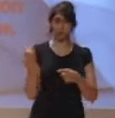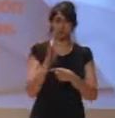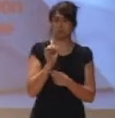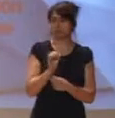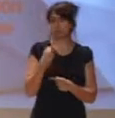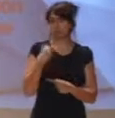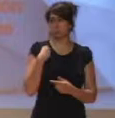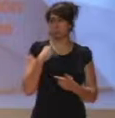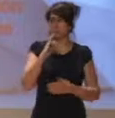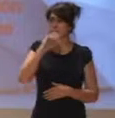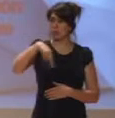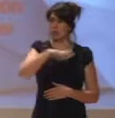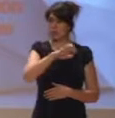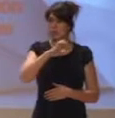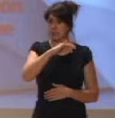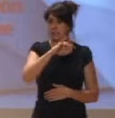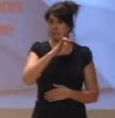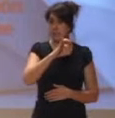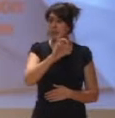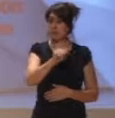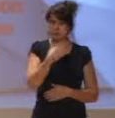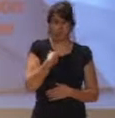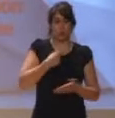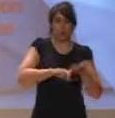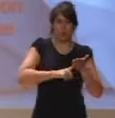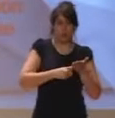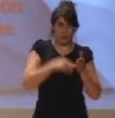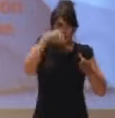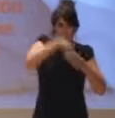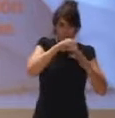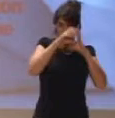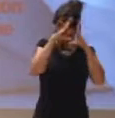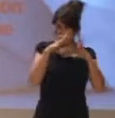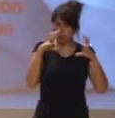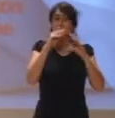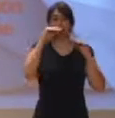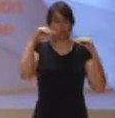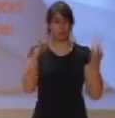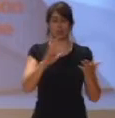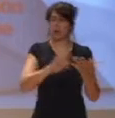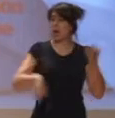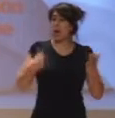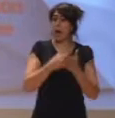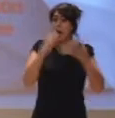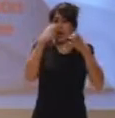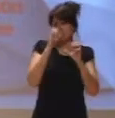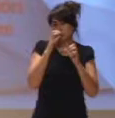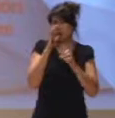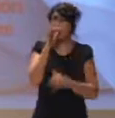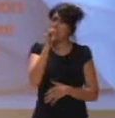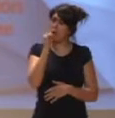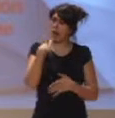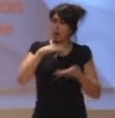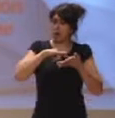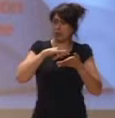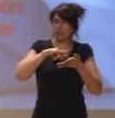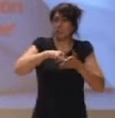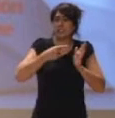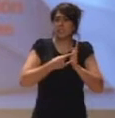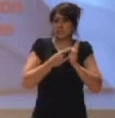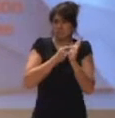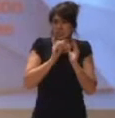is that the interface should be in a cloud, so that's okay, everything's in a cloud nowadays. Even